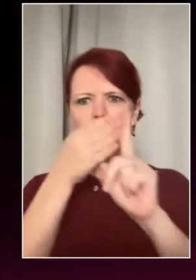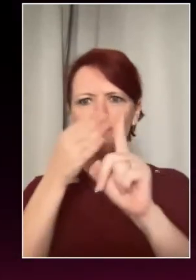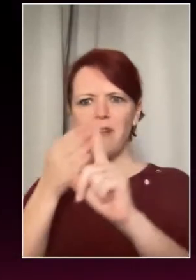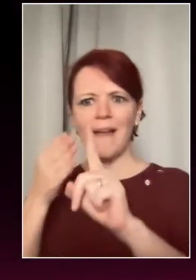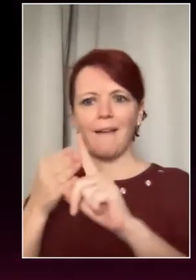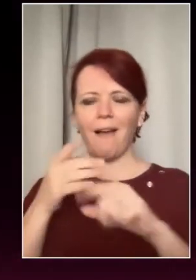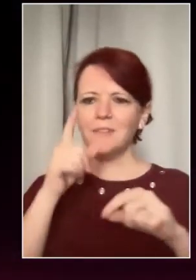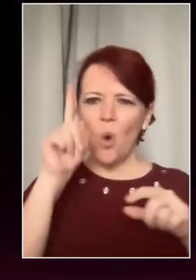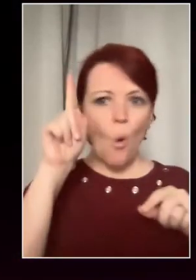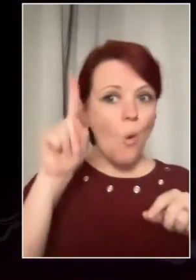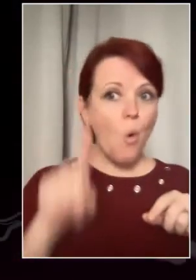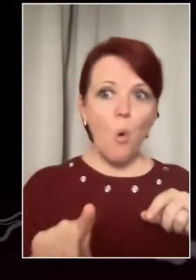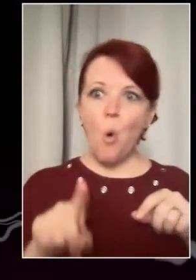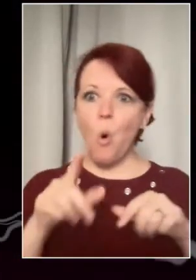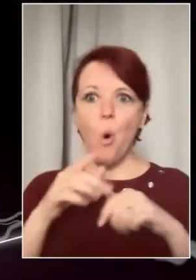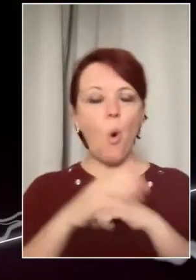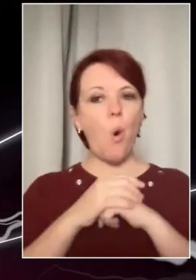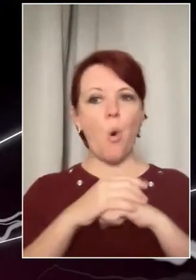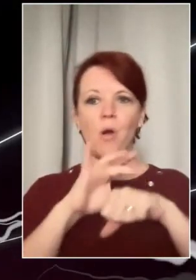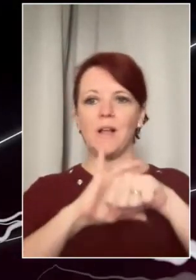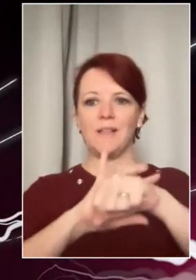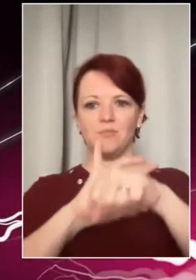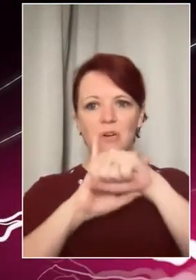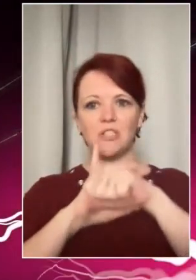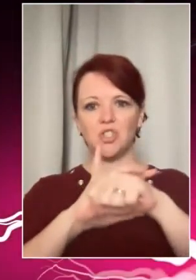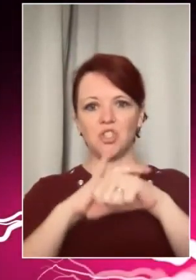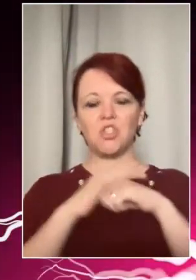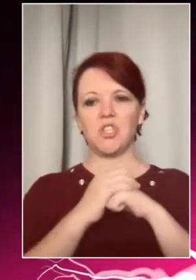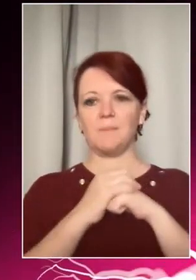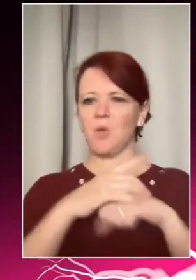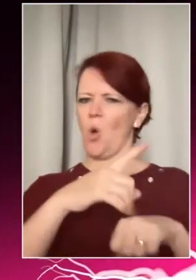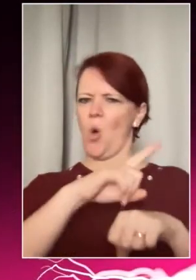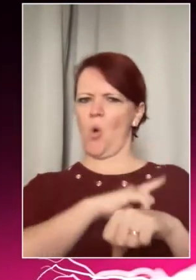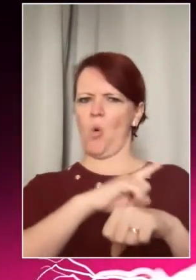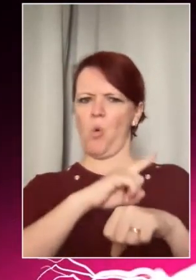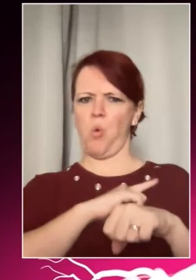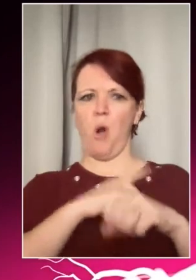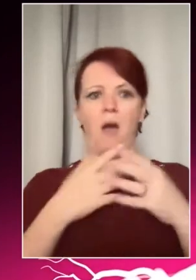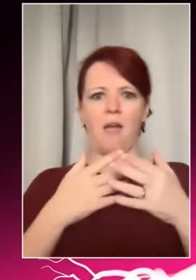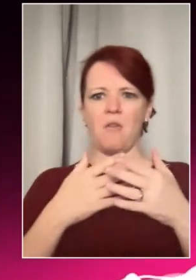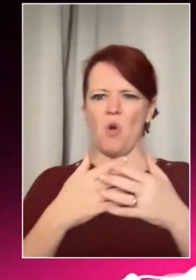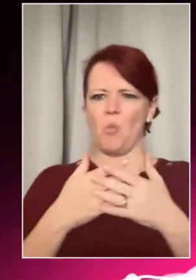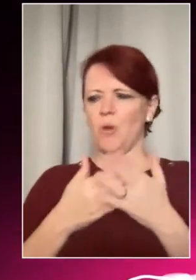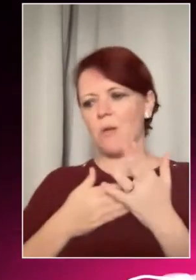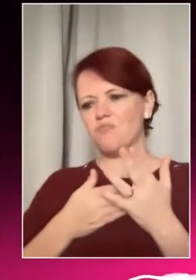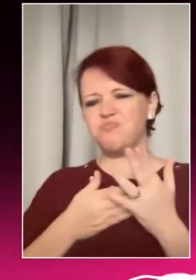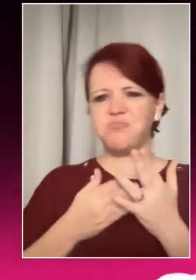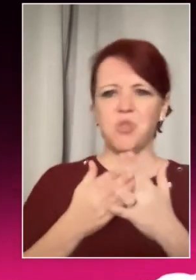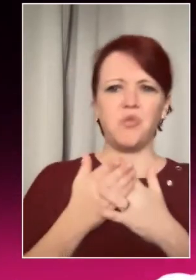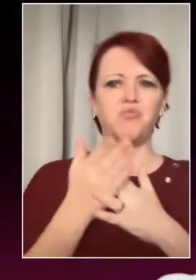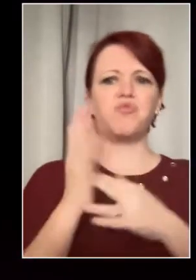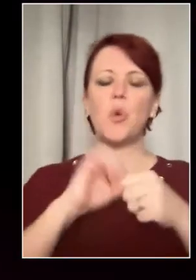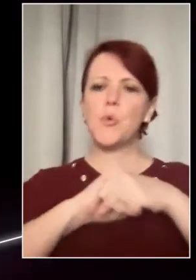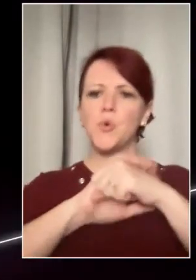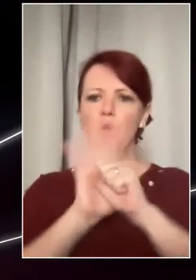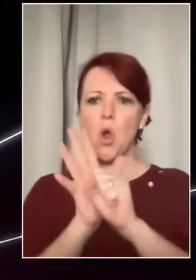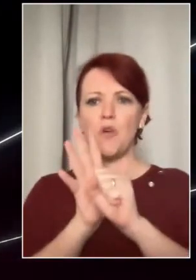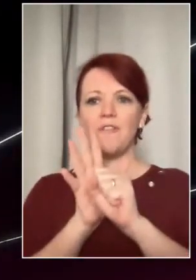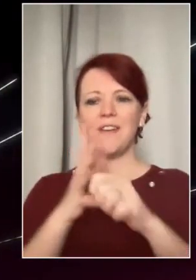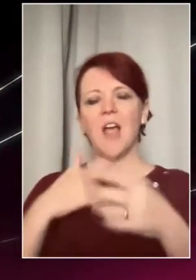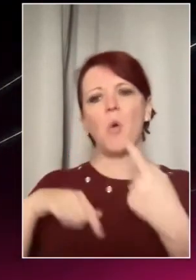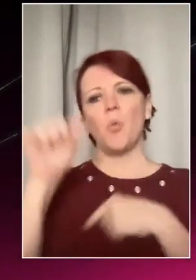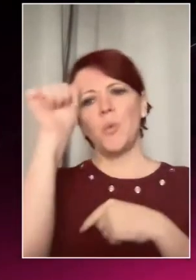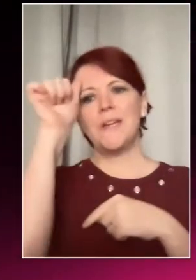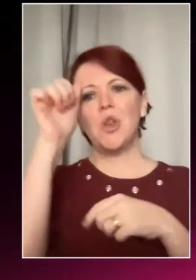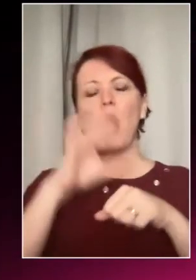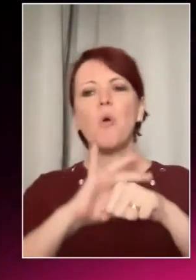the successful promotion of apprenticeships, particularly as the nation now moves forward to recover from COVID, and we all know that